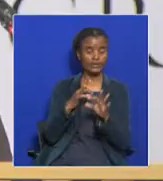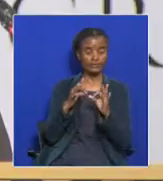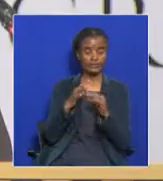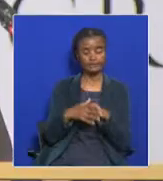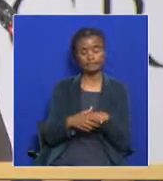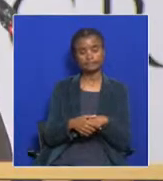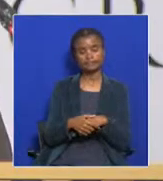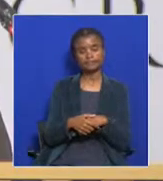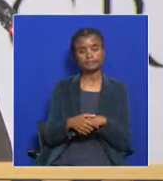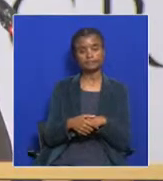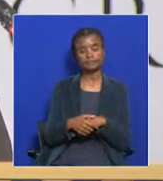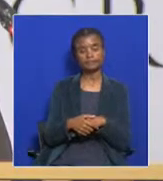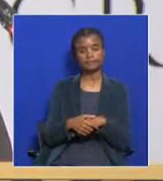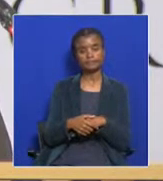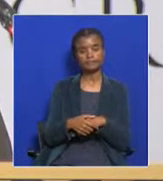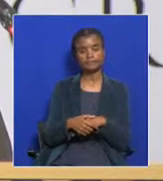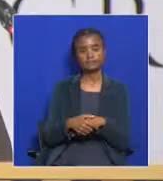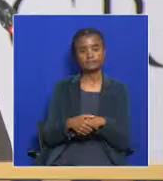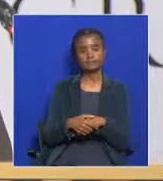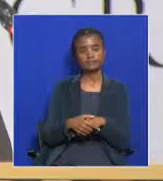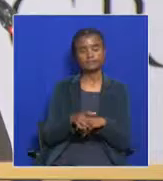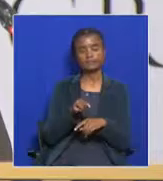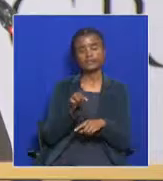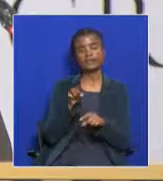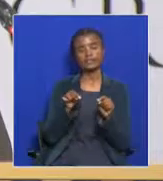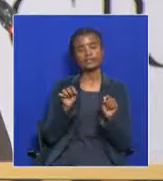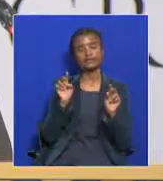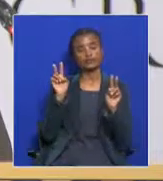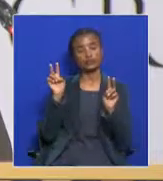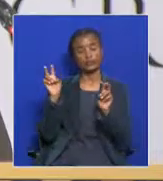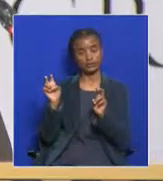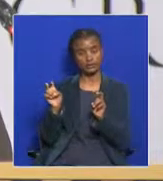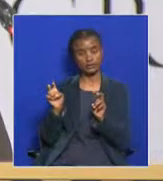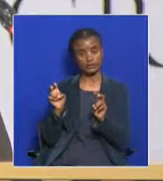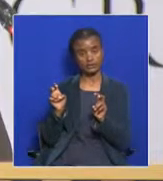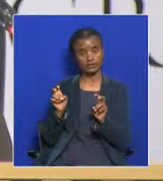And it's on different topics. There are not more than 4.